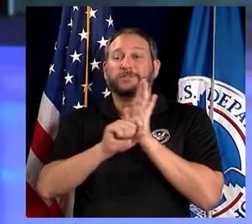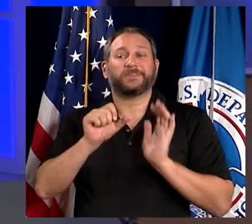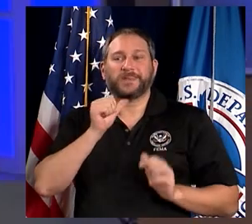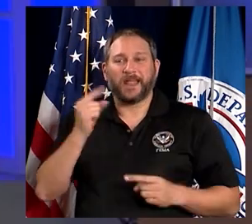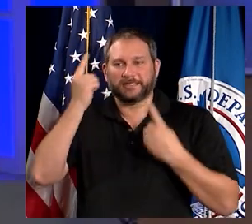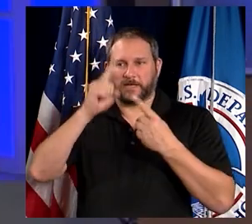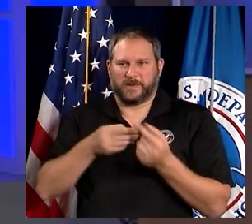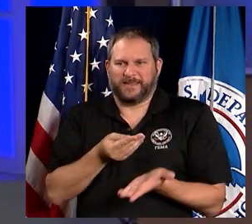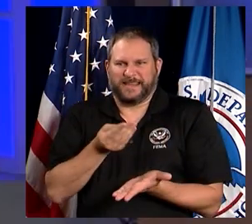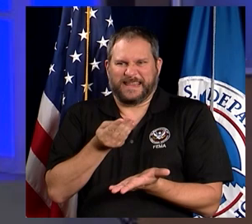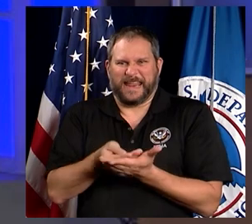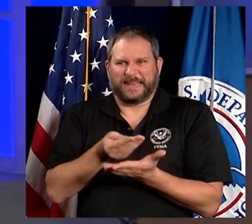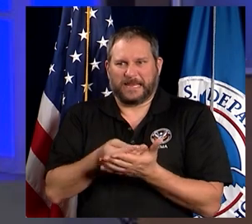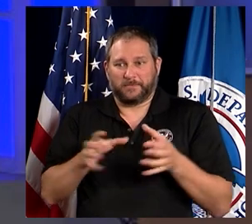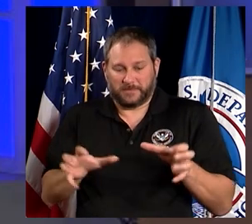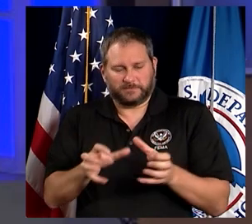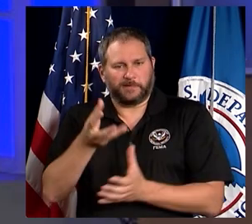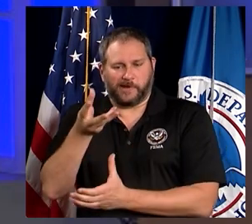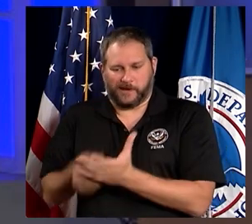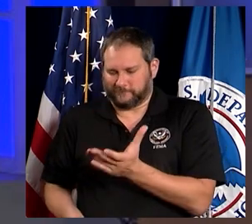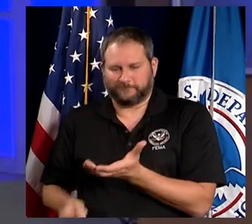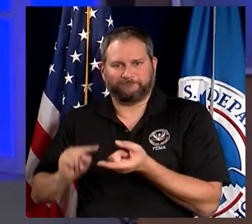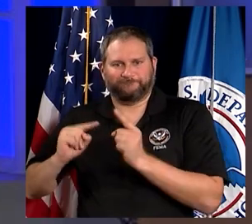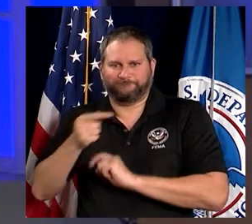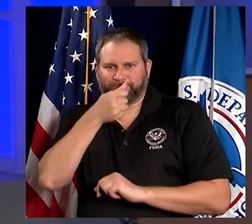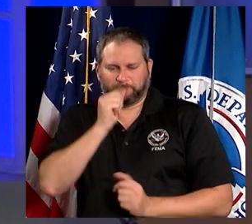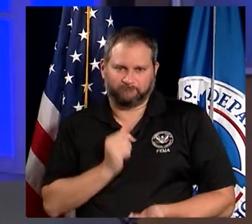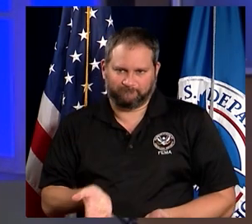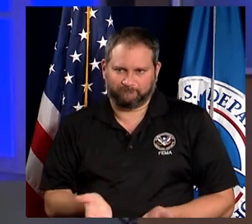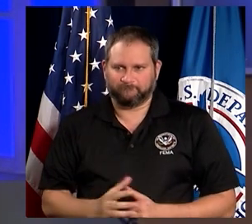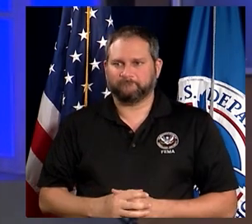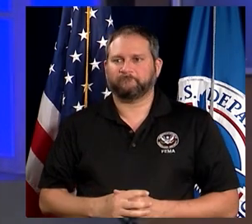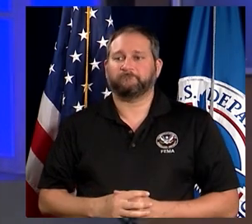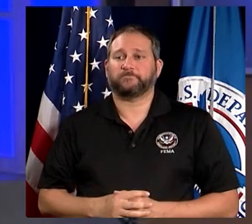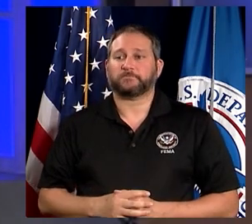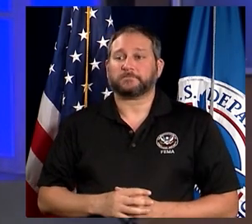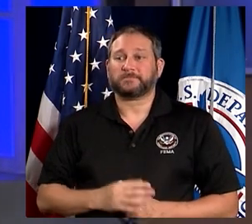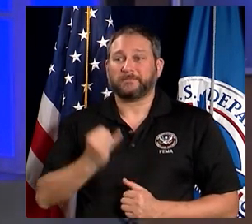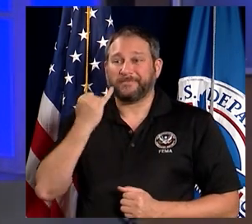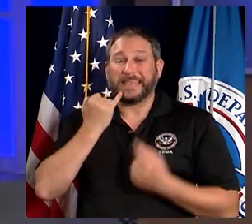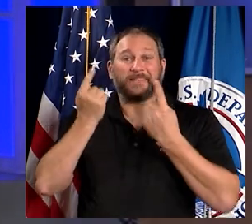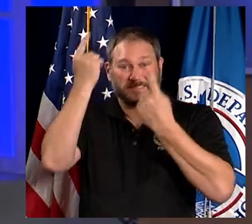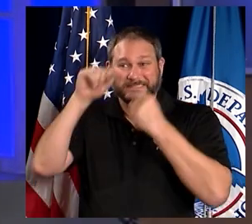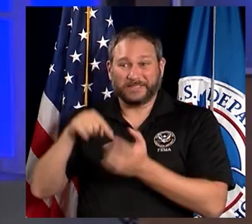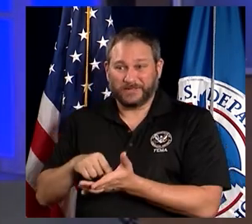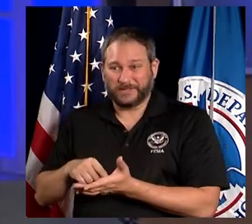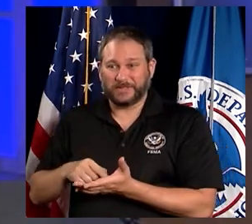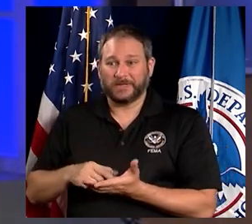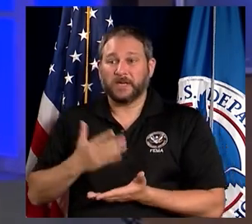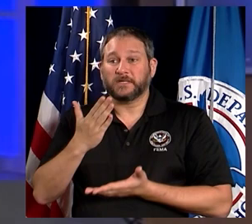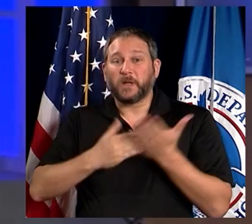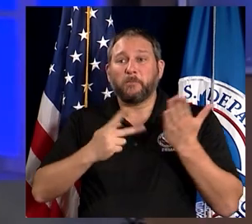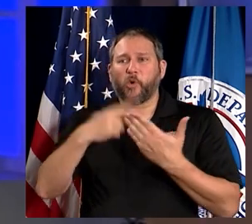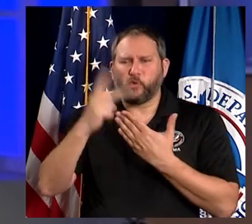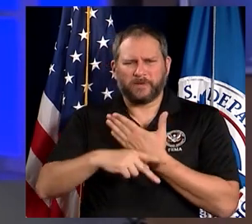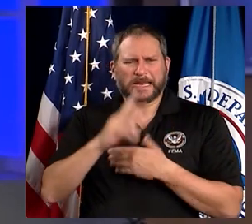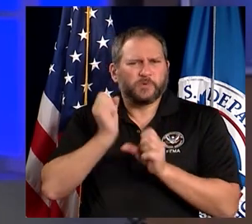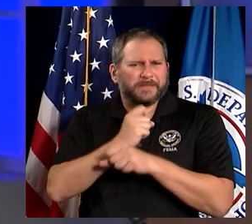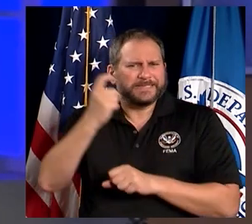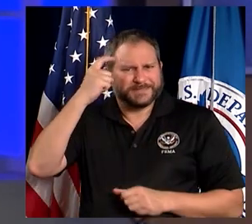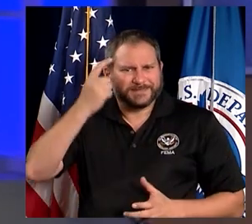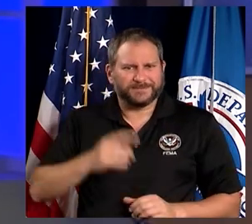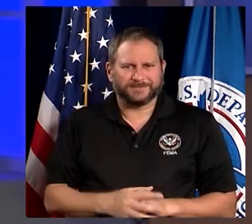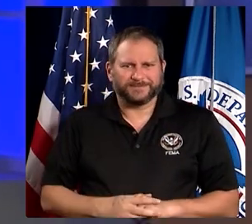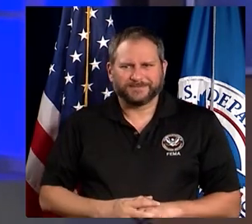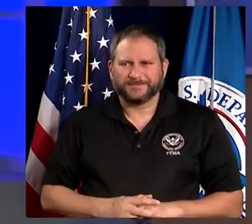blackout. If they did, some more of these programs might start to make sense. Investment in smart grids